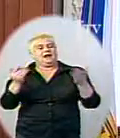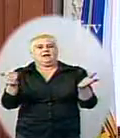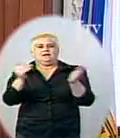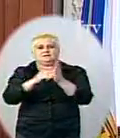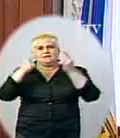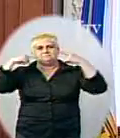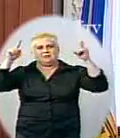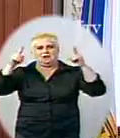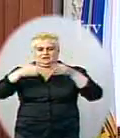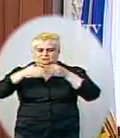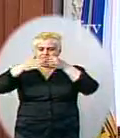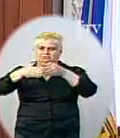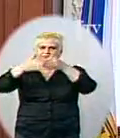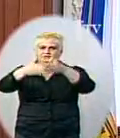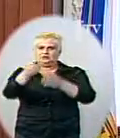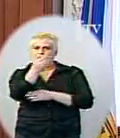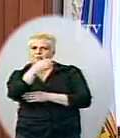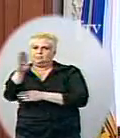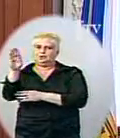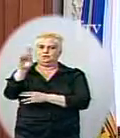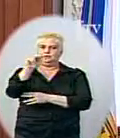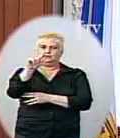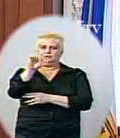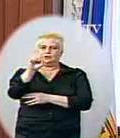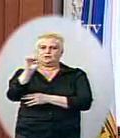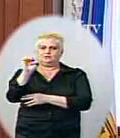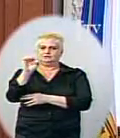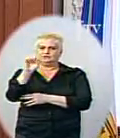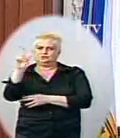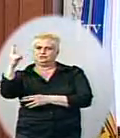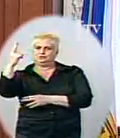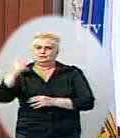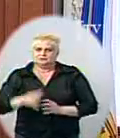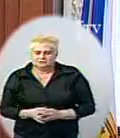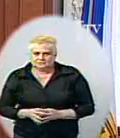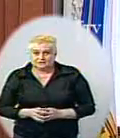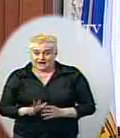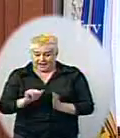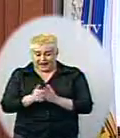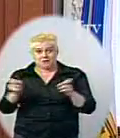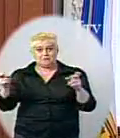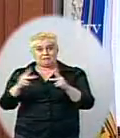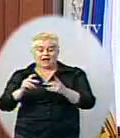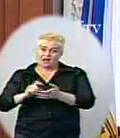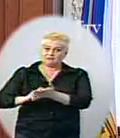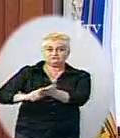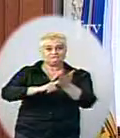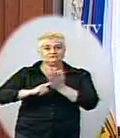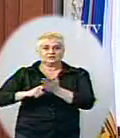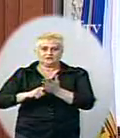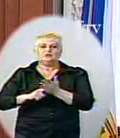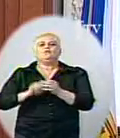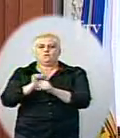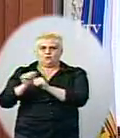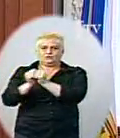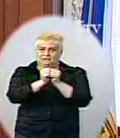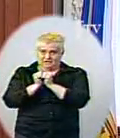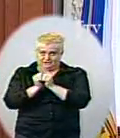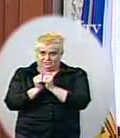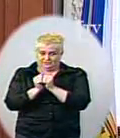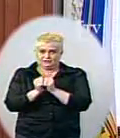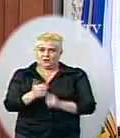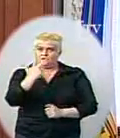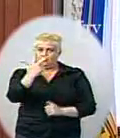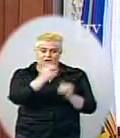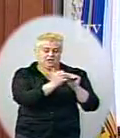2. The Blue Nose 2 restoration is the result of world-class innovation and collaboration